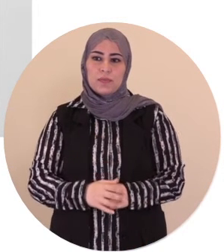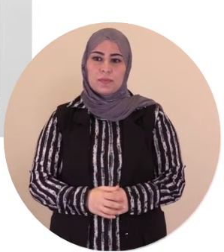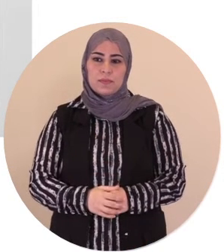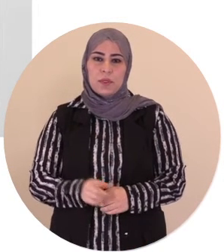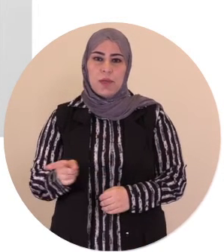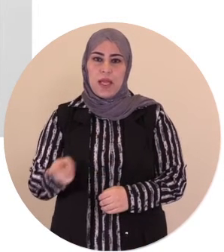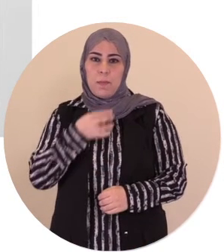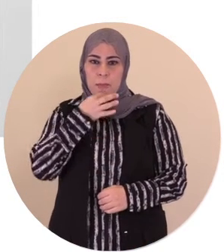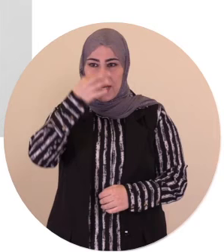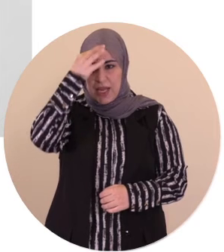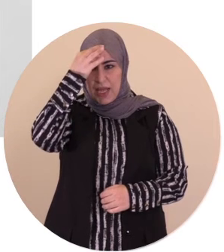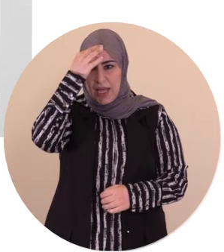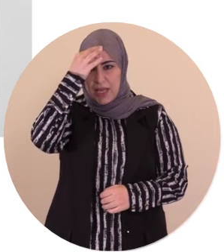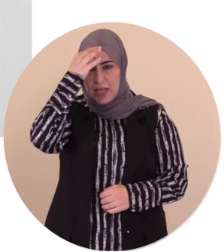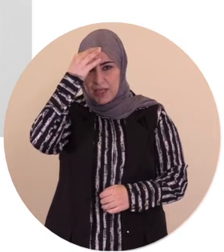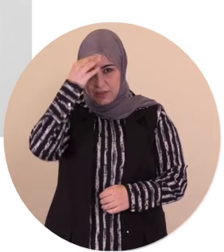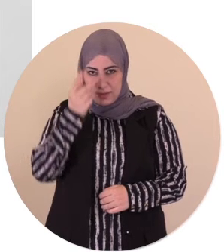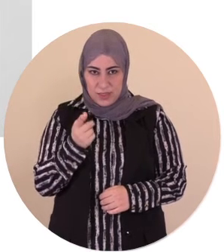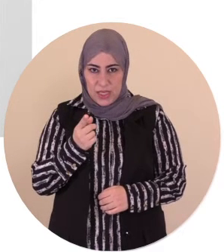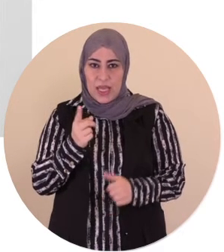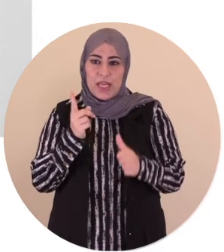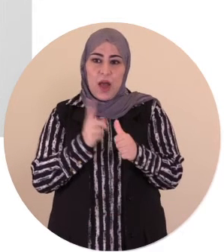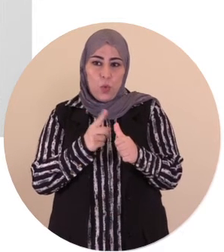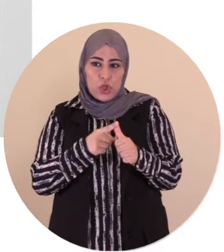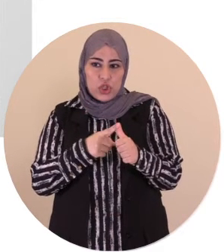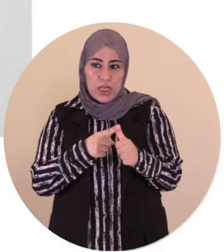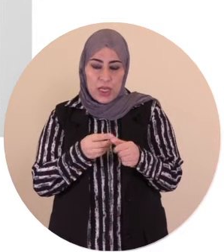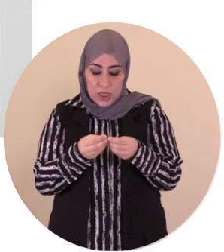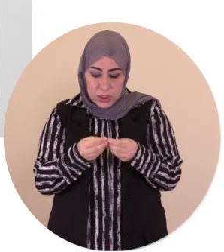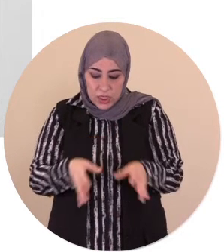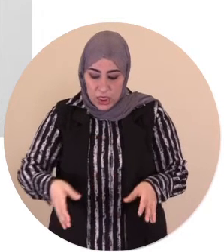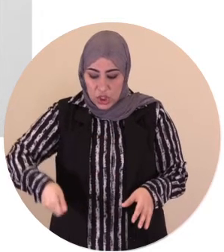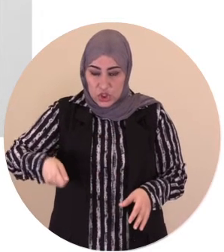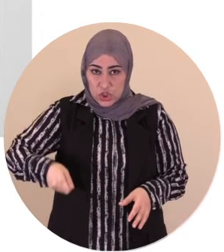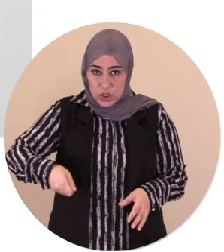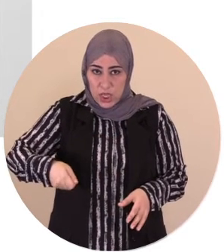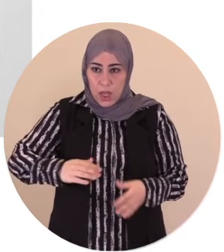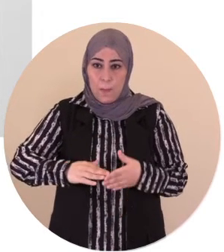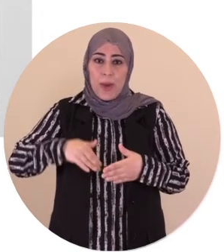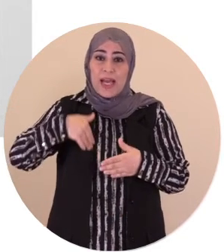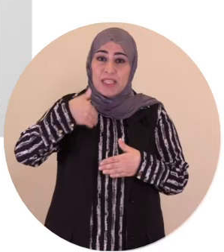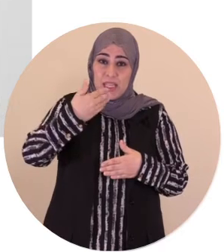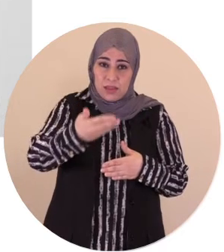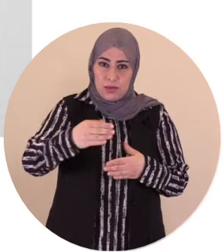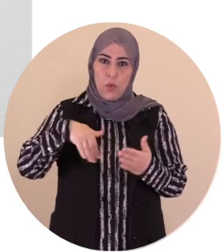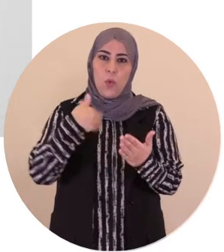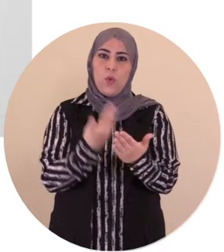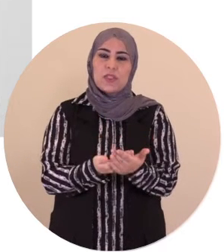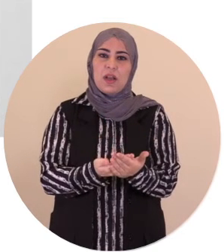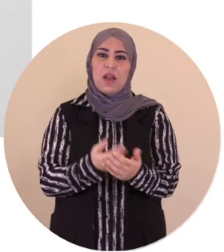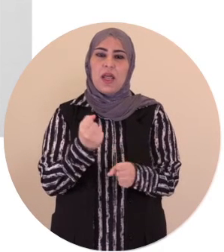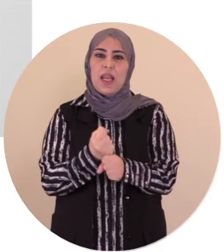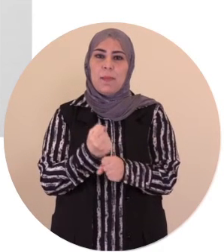laptop. So notice, the action that happened first always has what? Has had and the verb in the